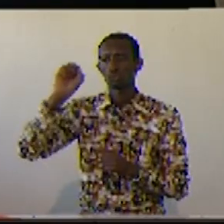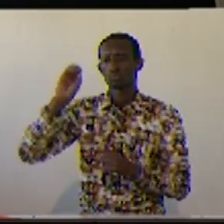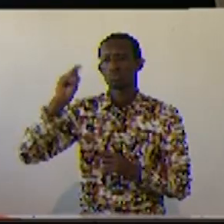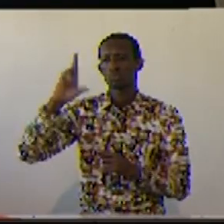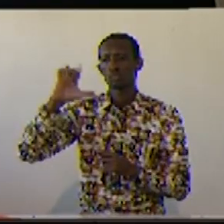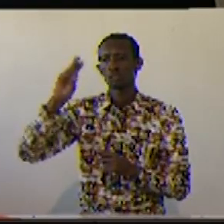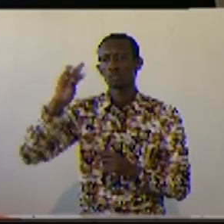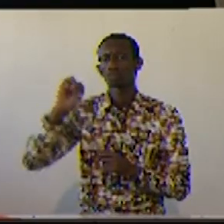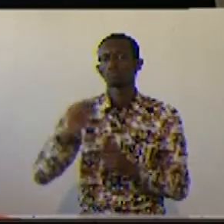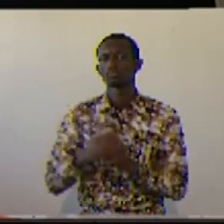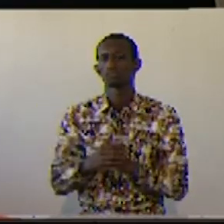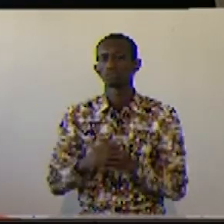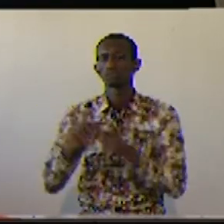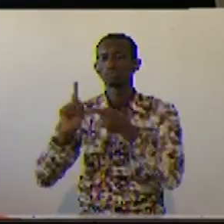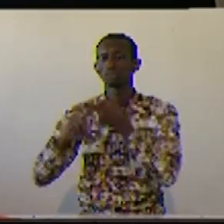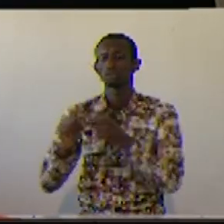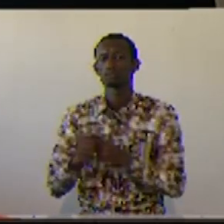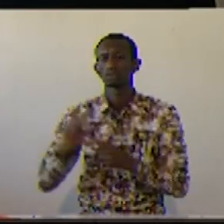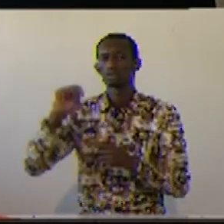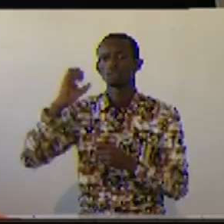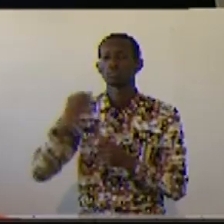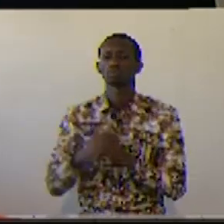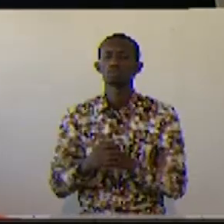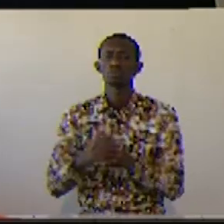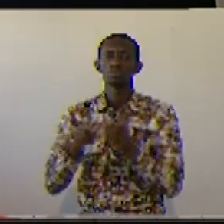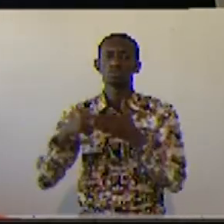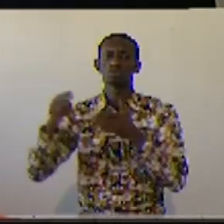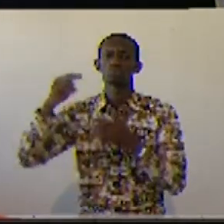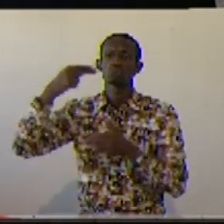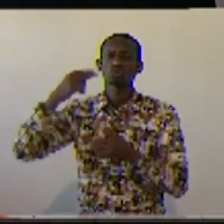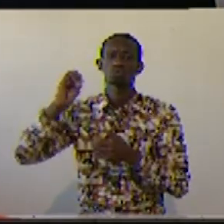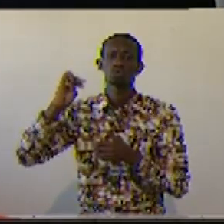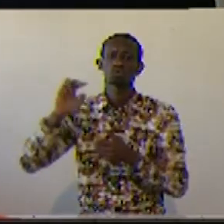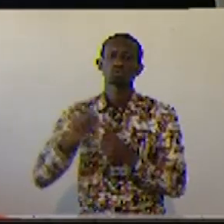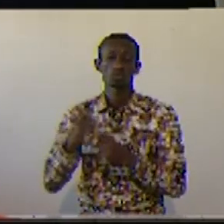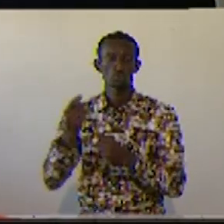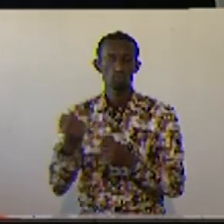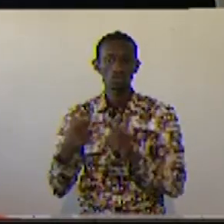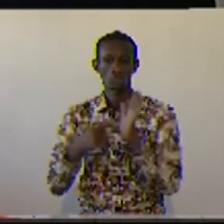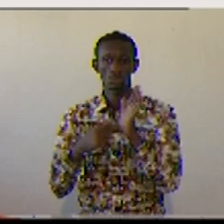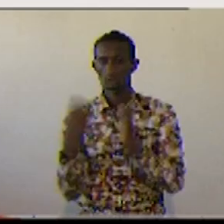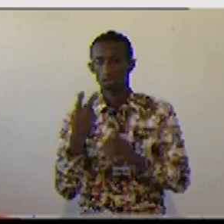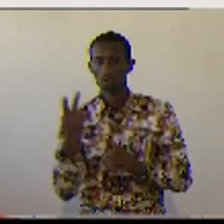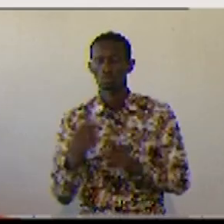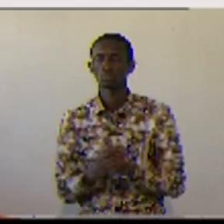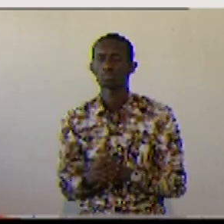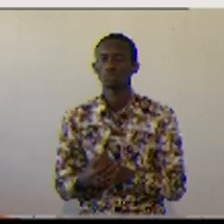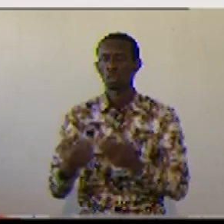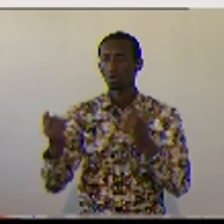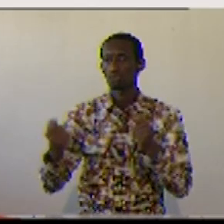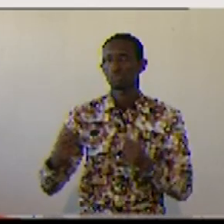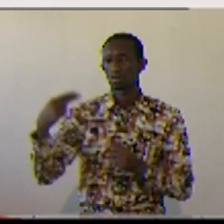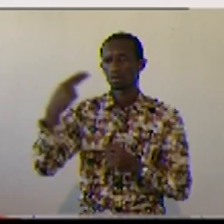producing sodium sulfate and water. And we have 2 examples here. We have hydrochloric acid.